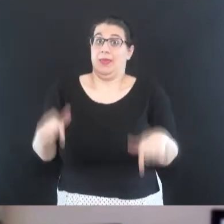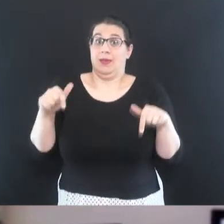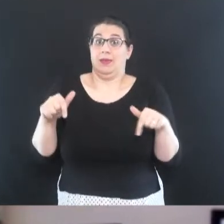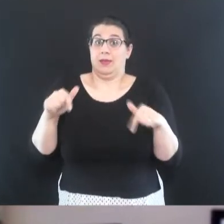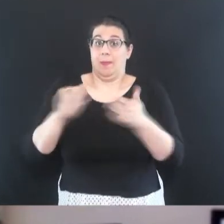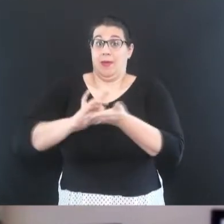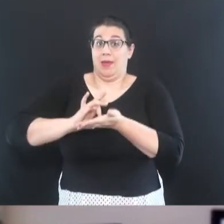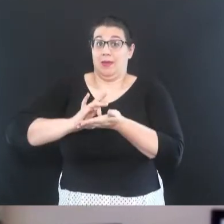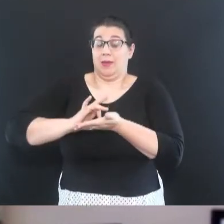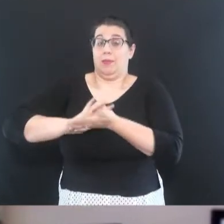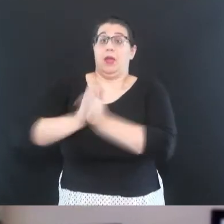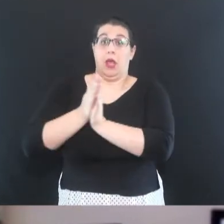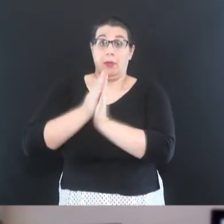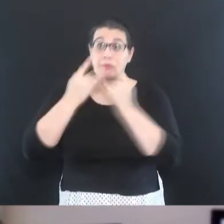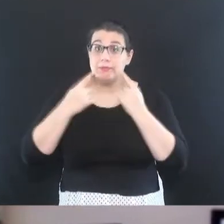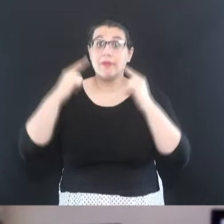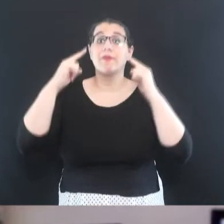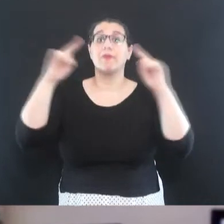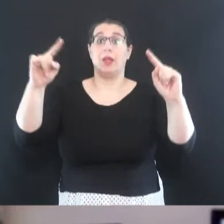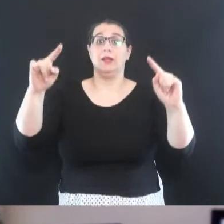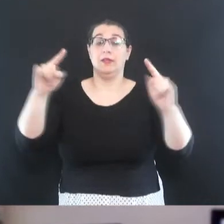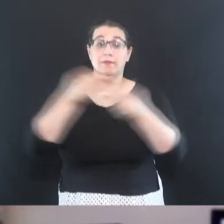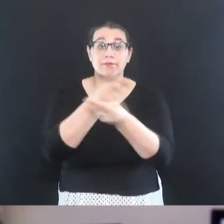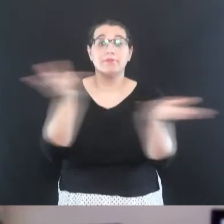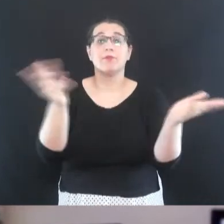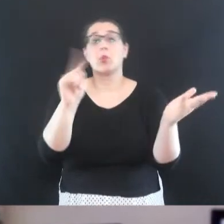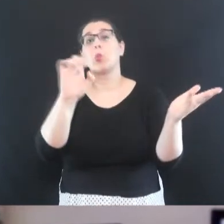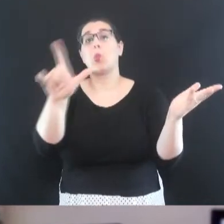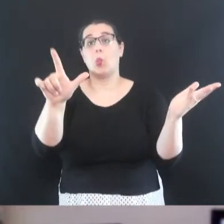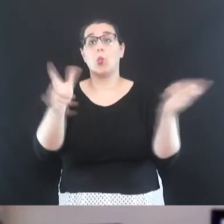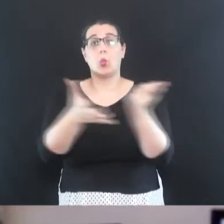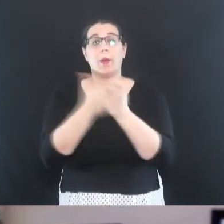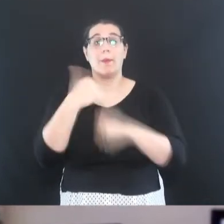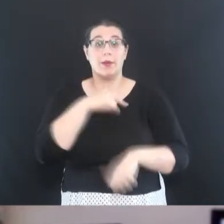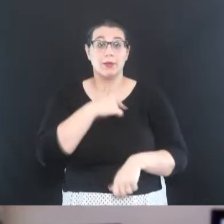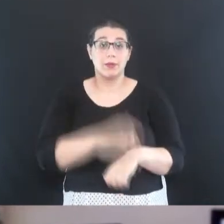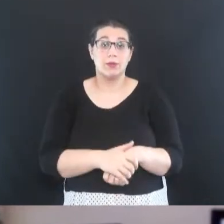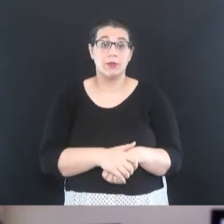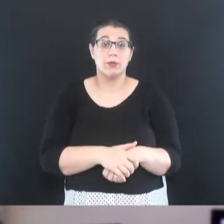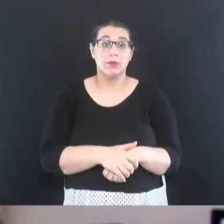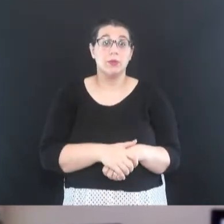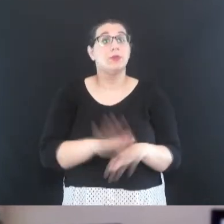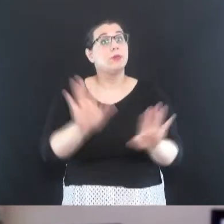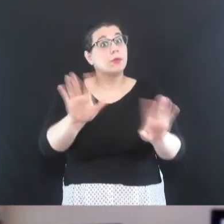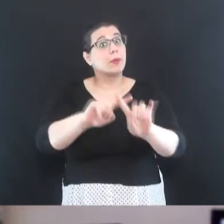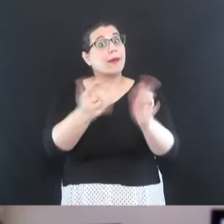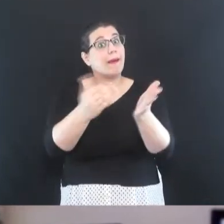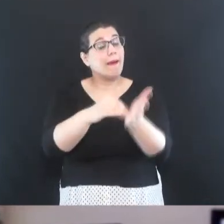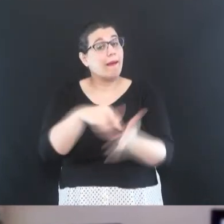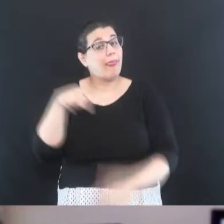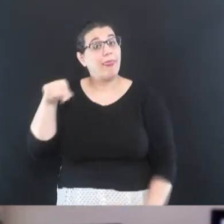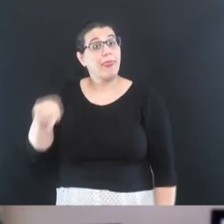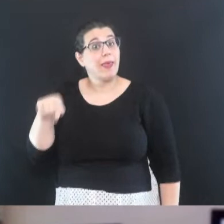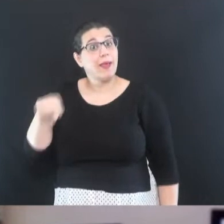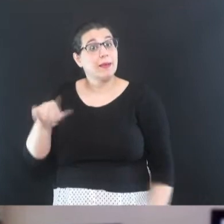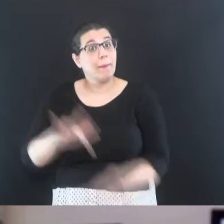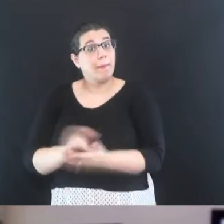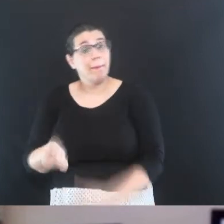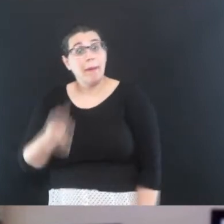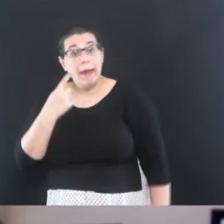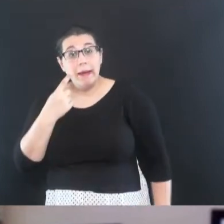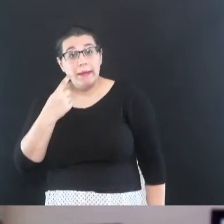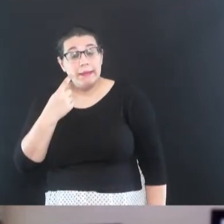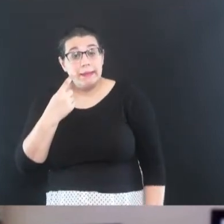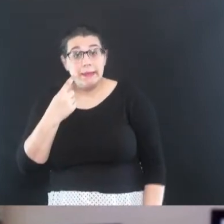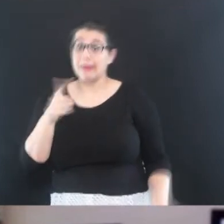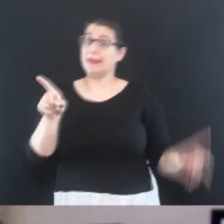effective, tool in our belt. But as again, just to reinforce, not as good as full vaccination.